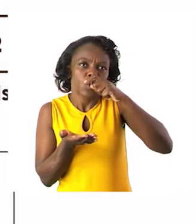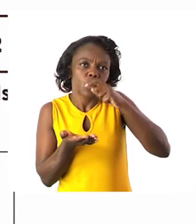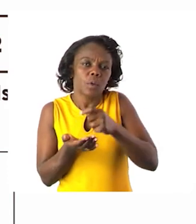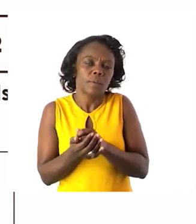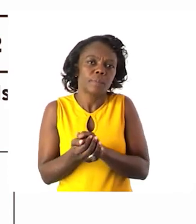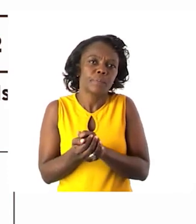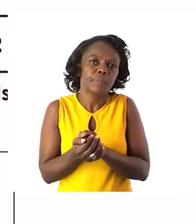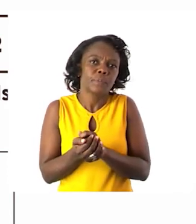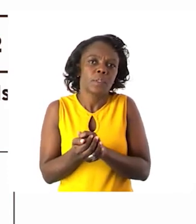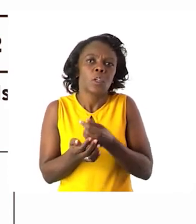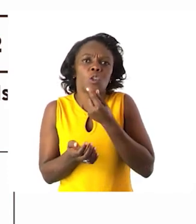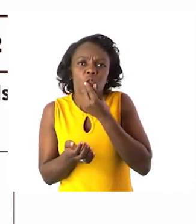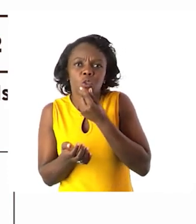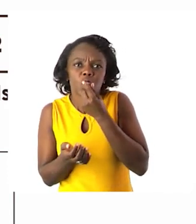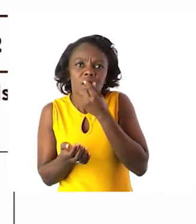can soup.